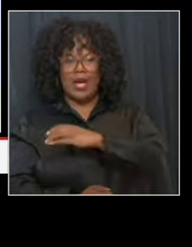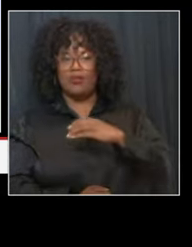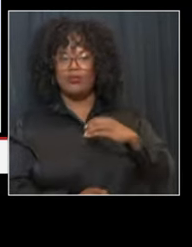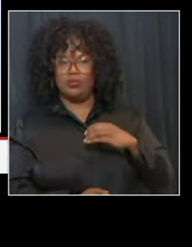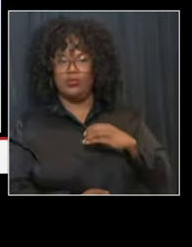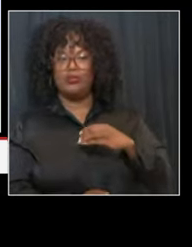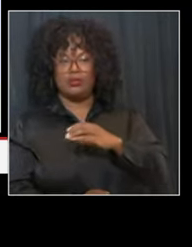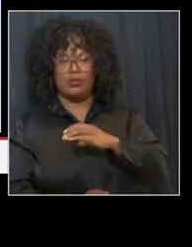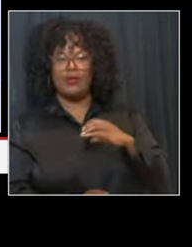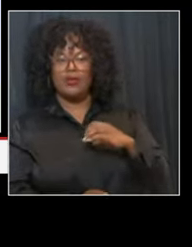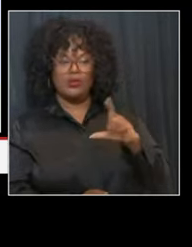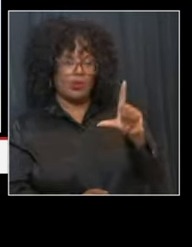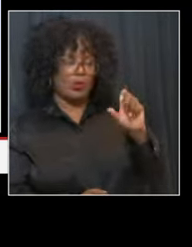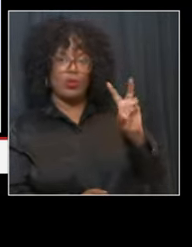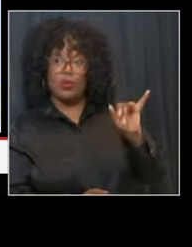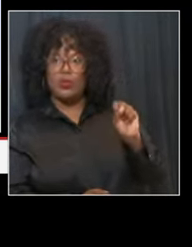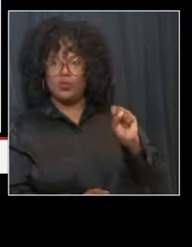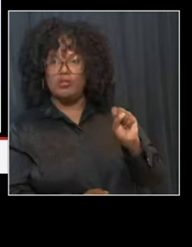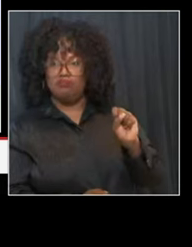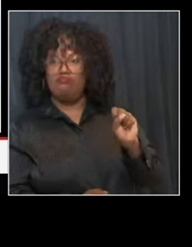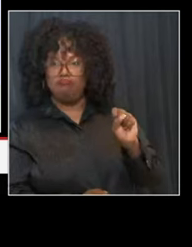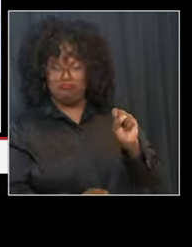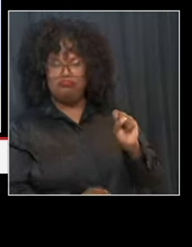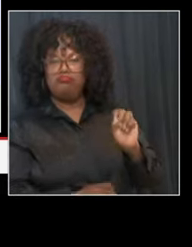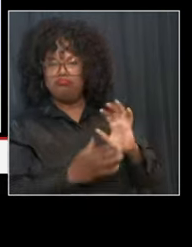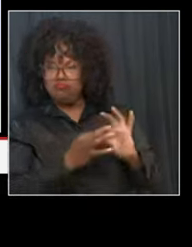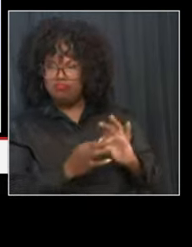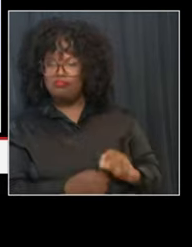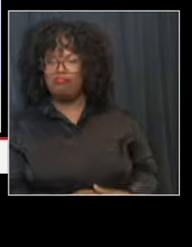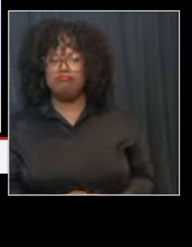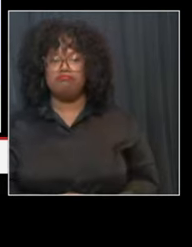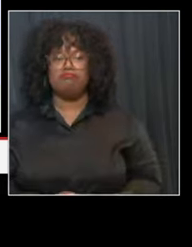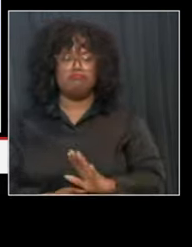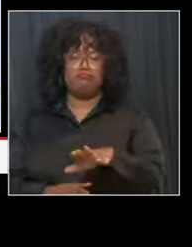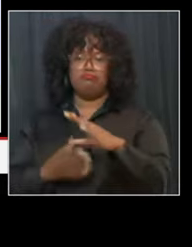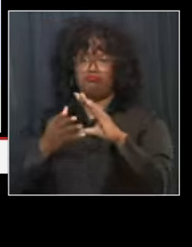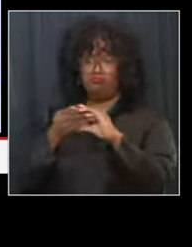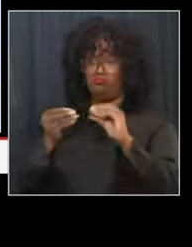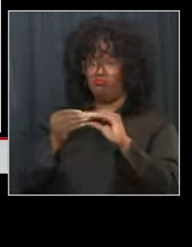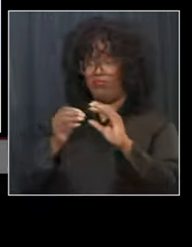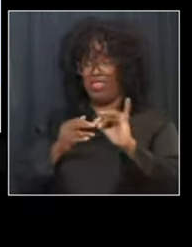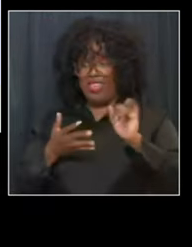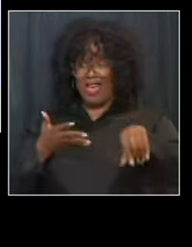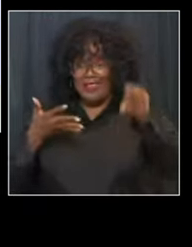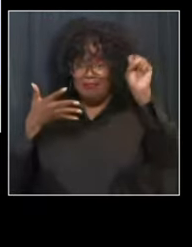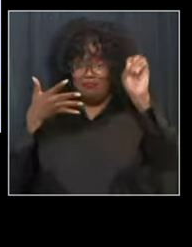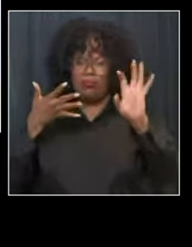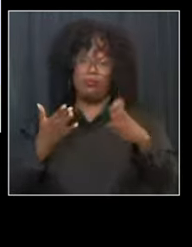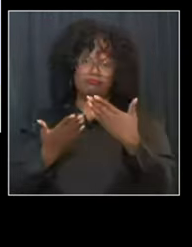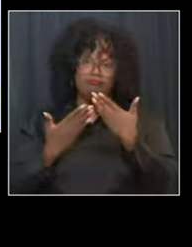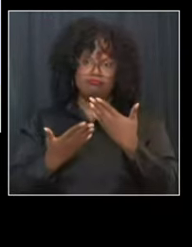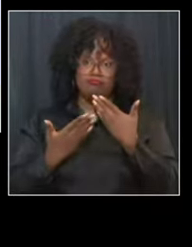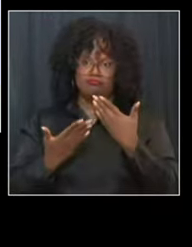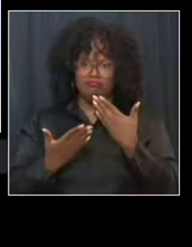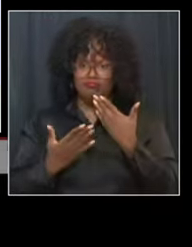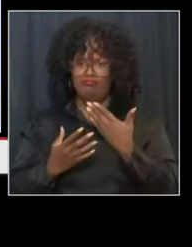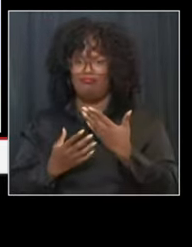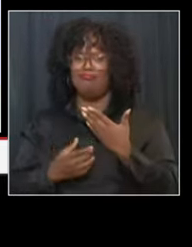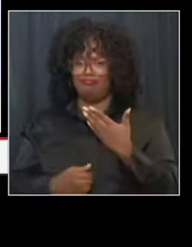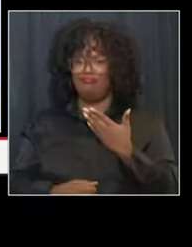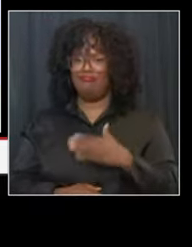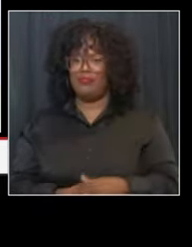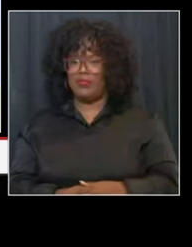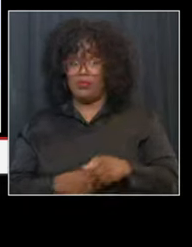do. So many district workers were having anxiety about this in the last coming weeks, and so really I truly appreciate